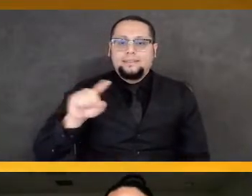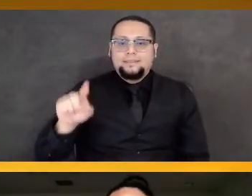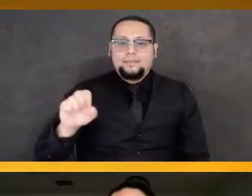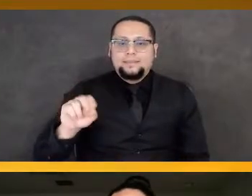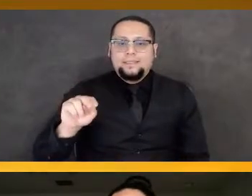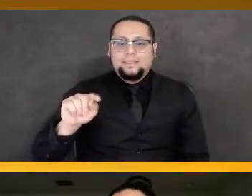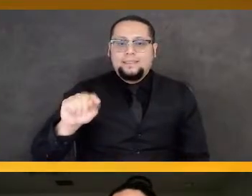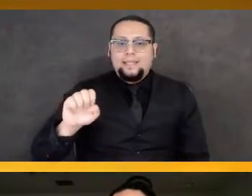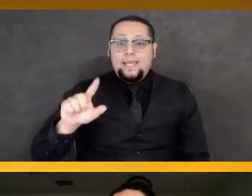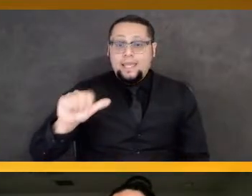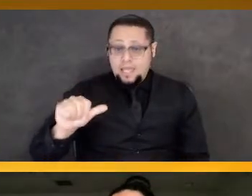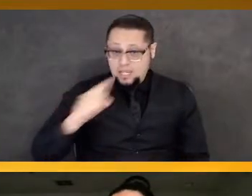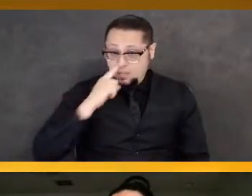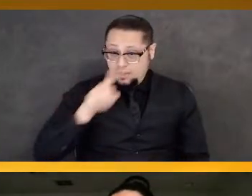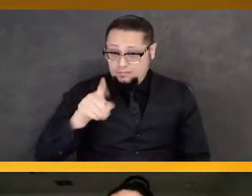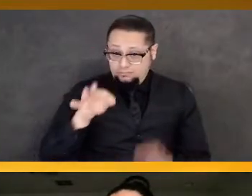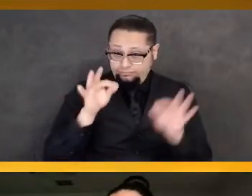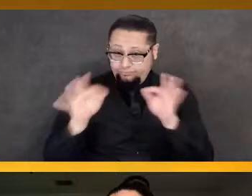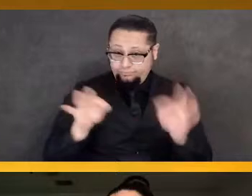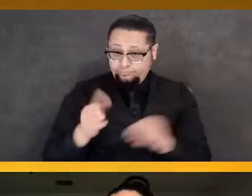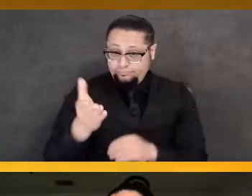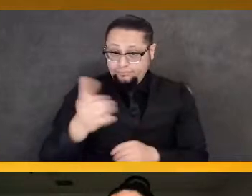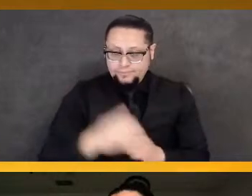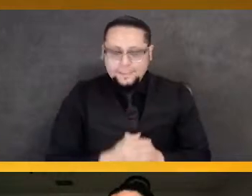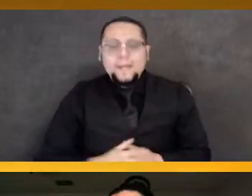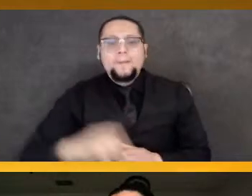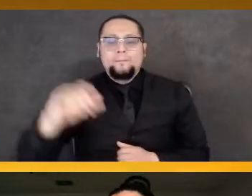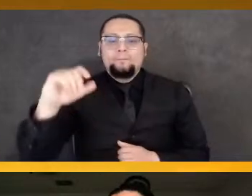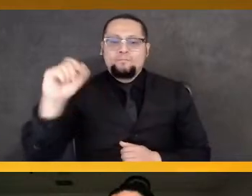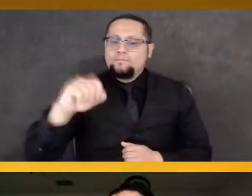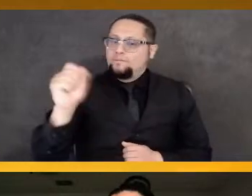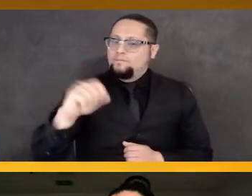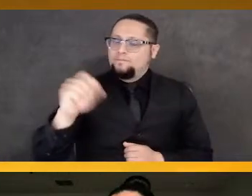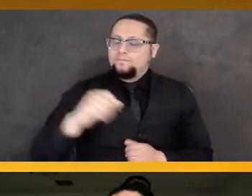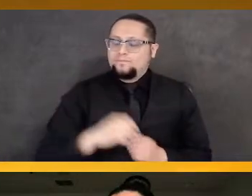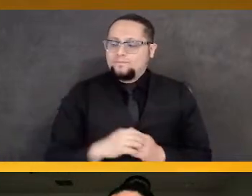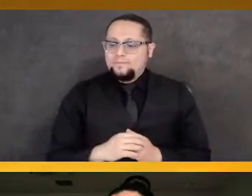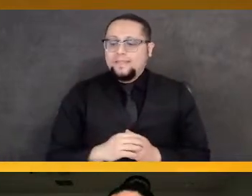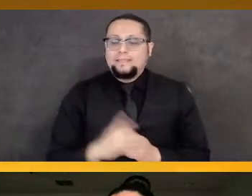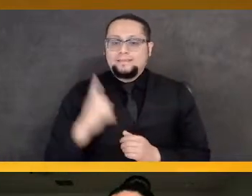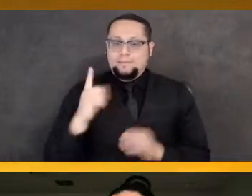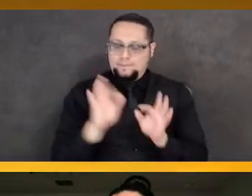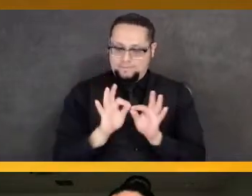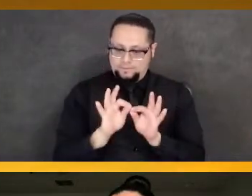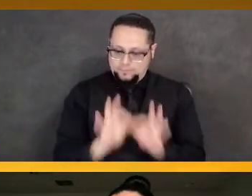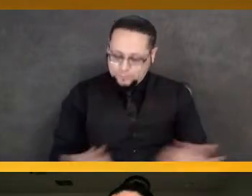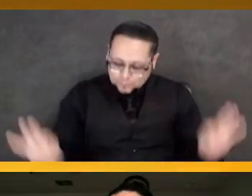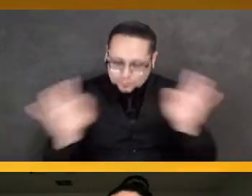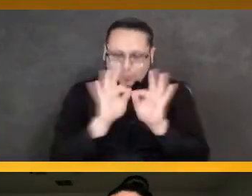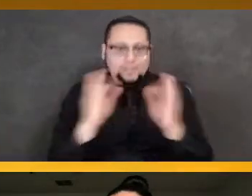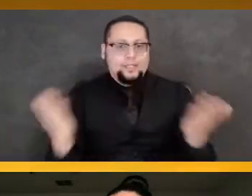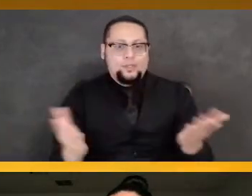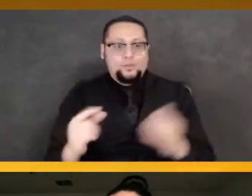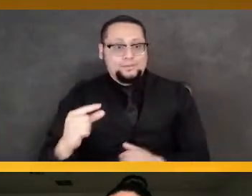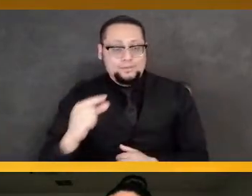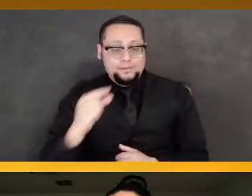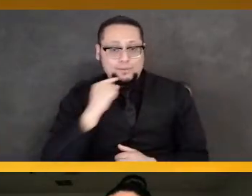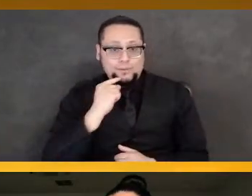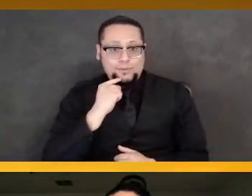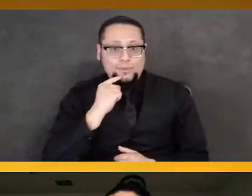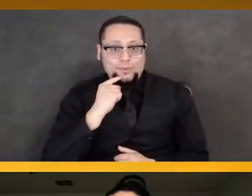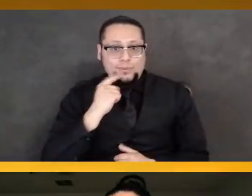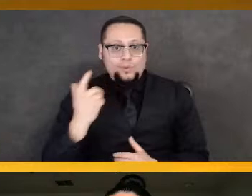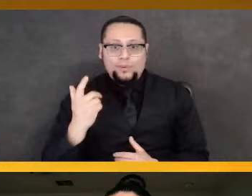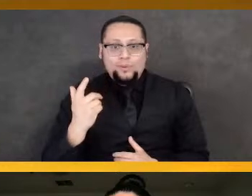question as well. Yes, one of the most important aspects in San Antonio, just going